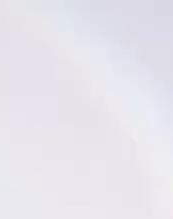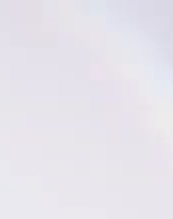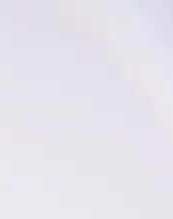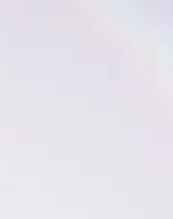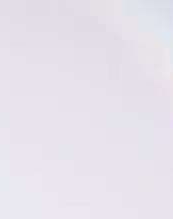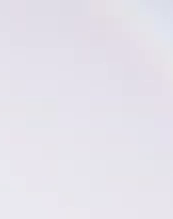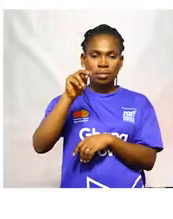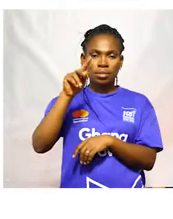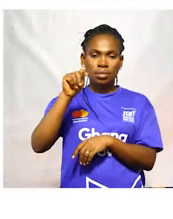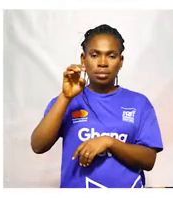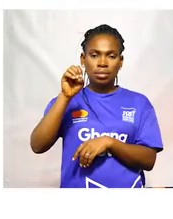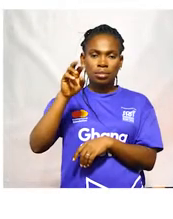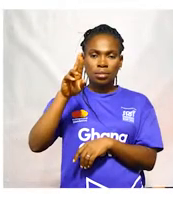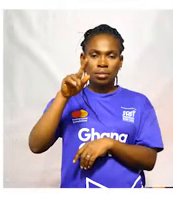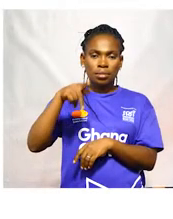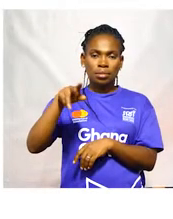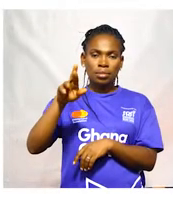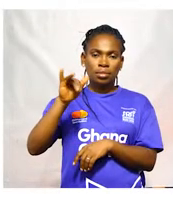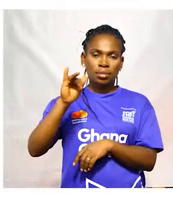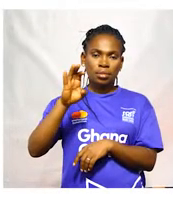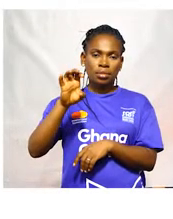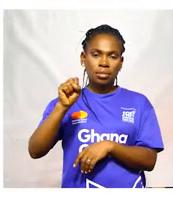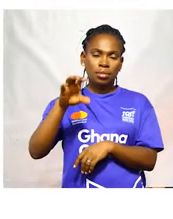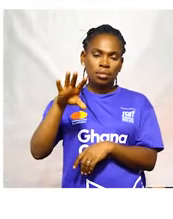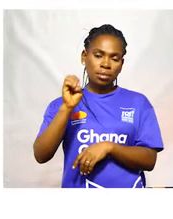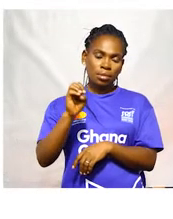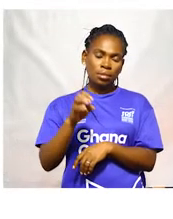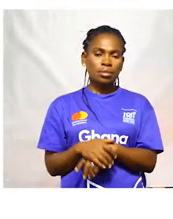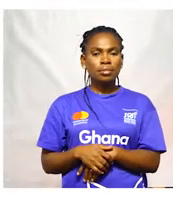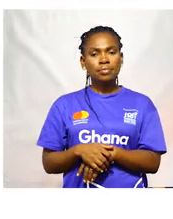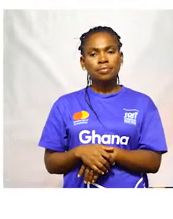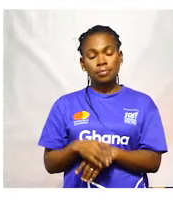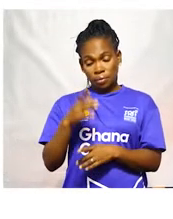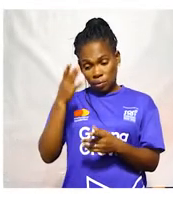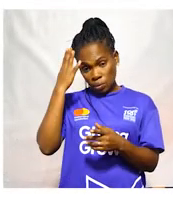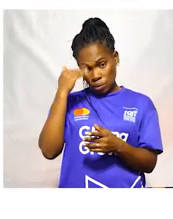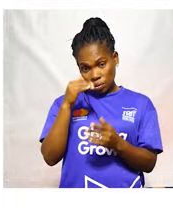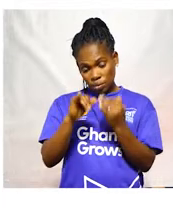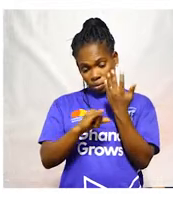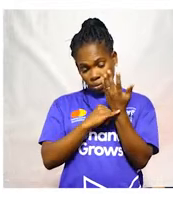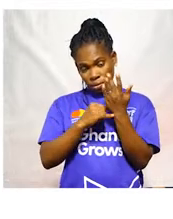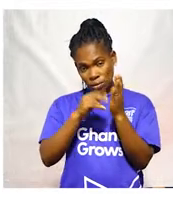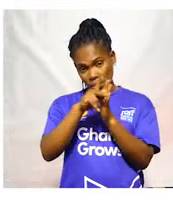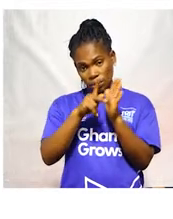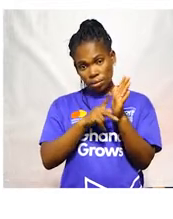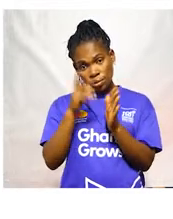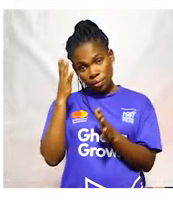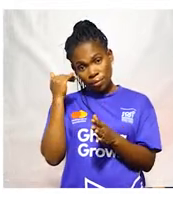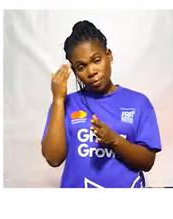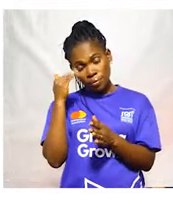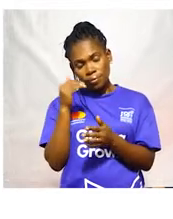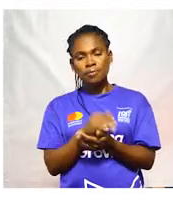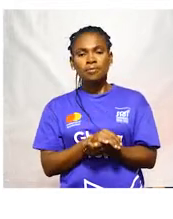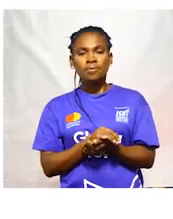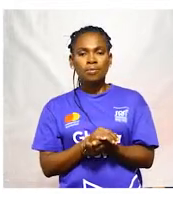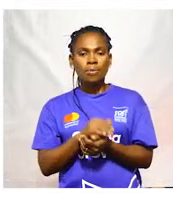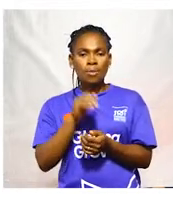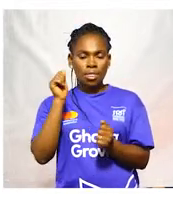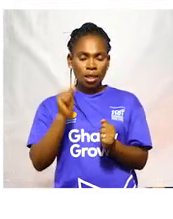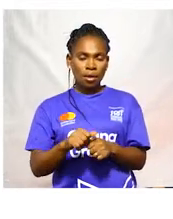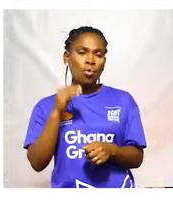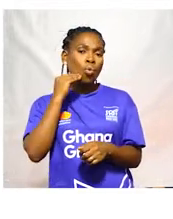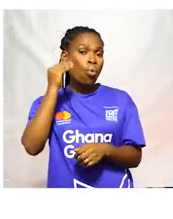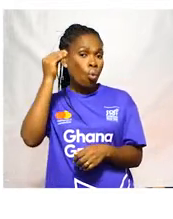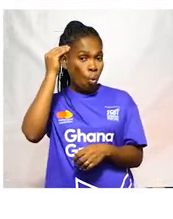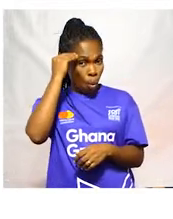enterprise, let me remind you of why you must bundle insurance policies and save yourself money. The issue is very simple. If you combine your